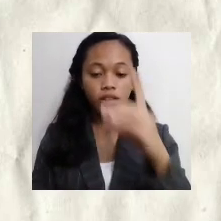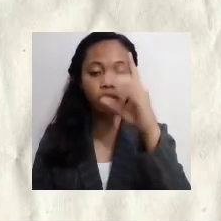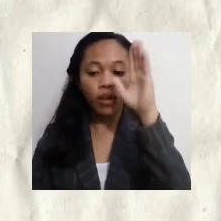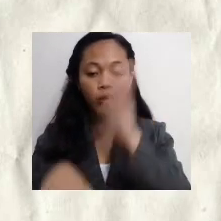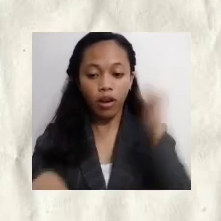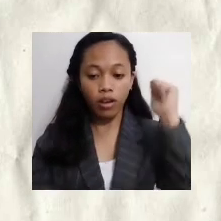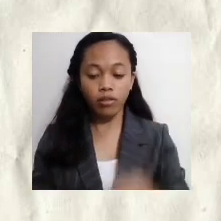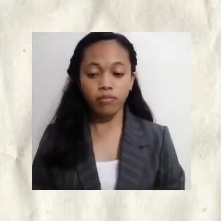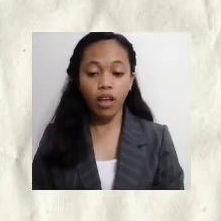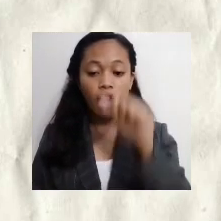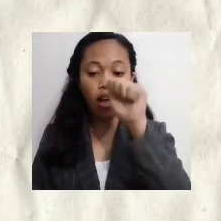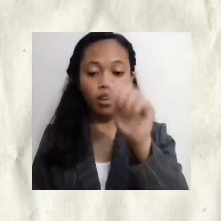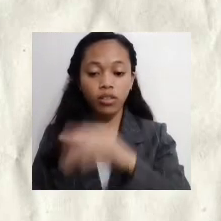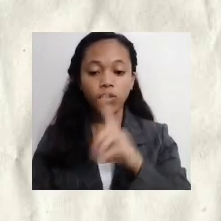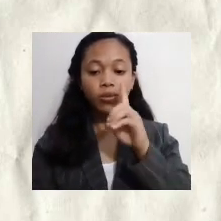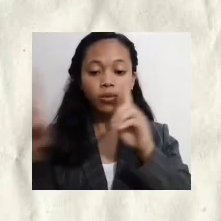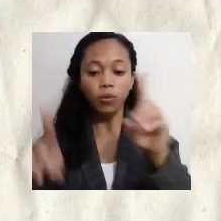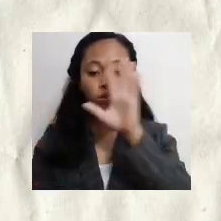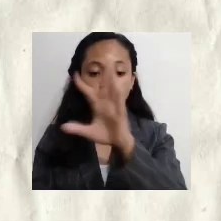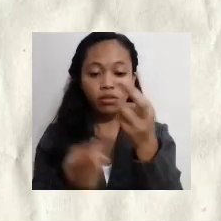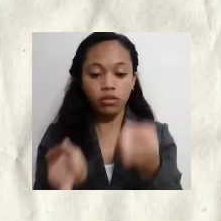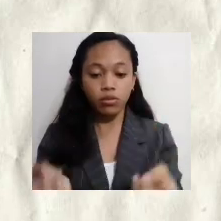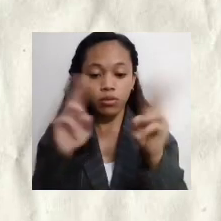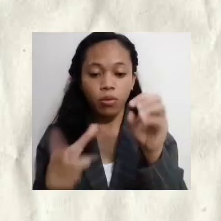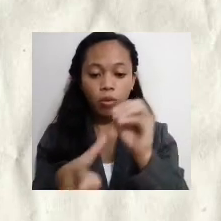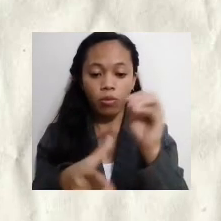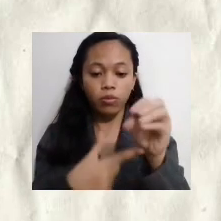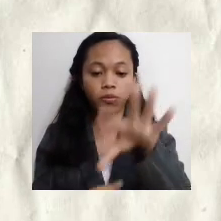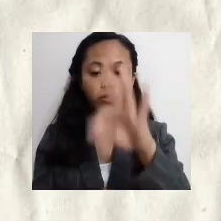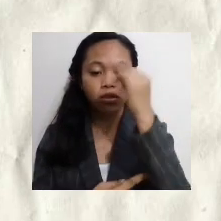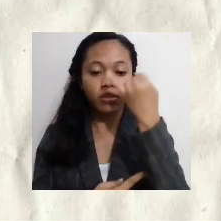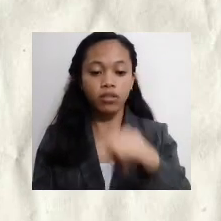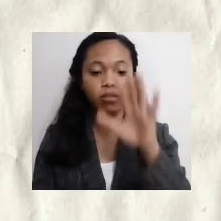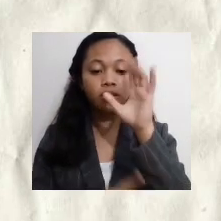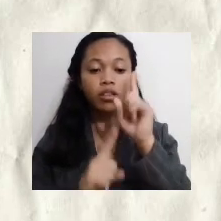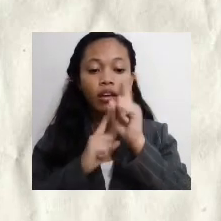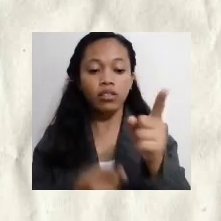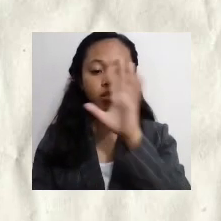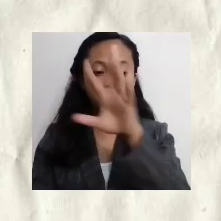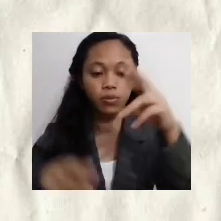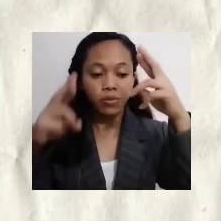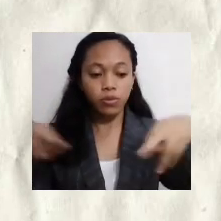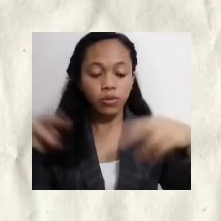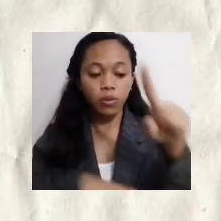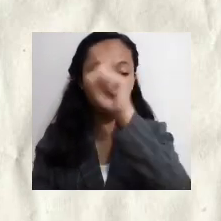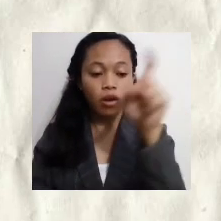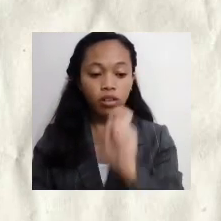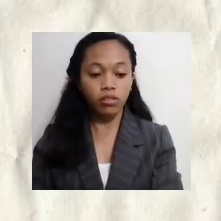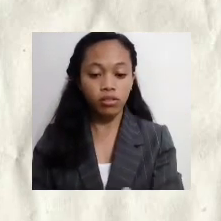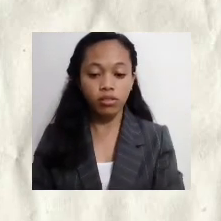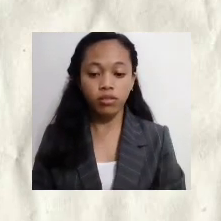related or literature review. The second one is be guided by the